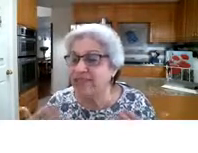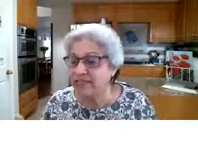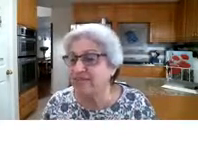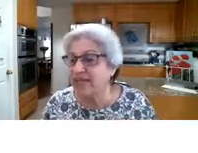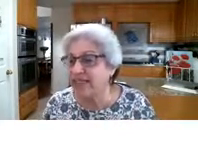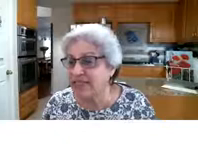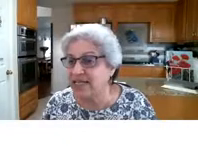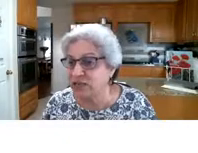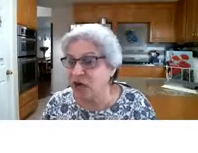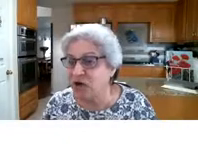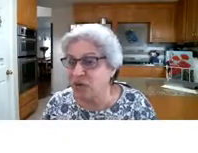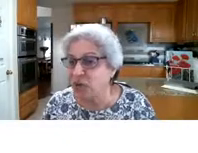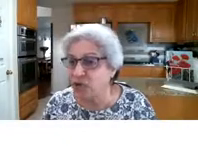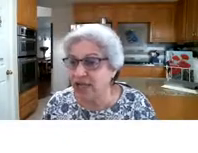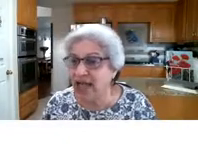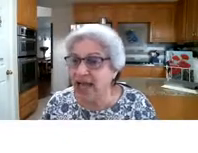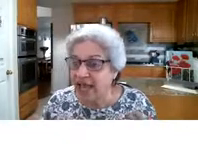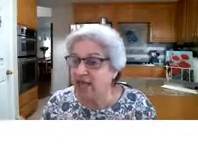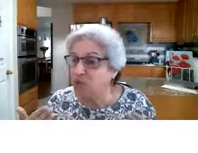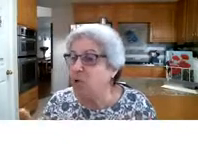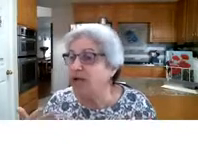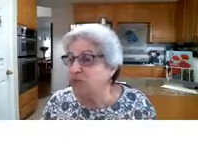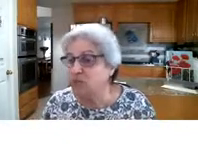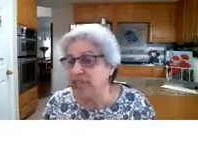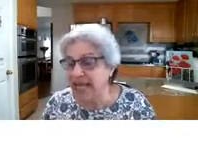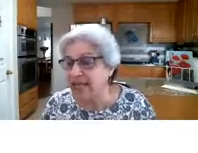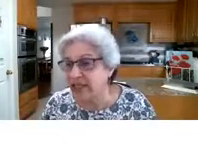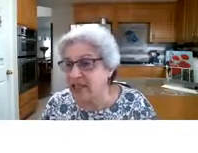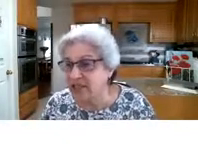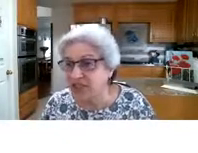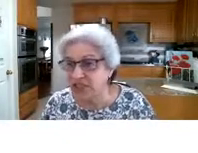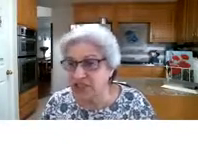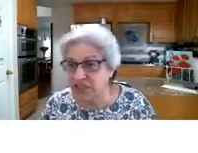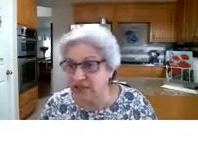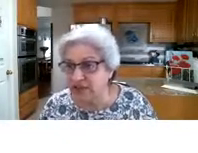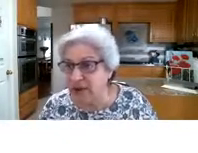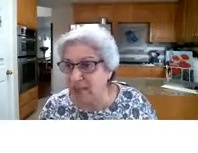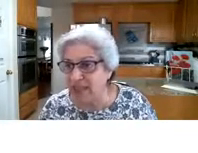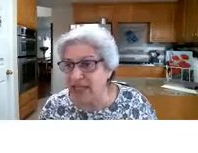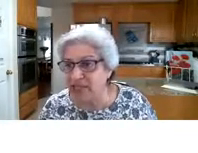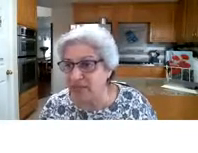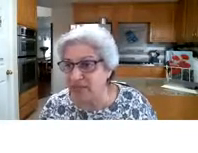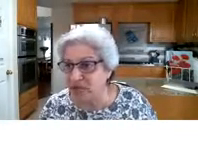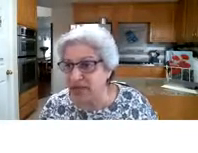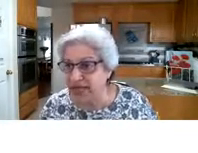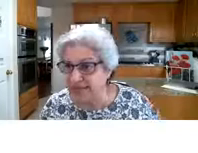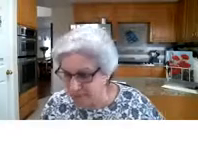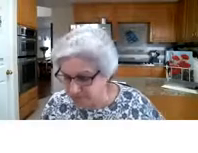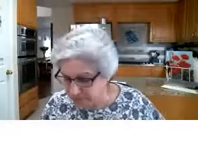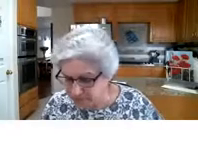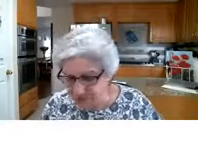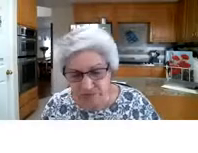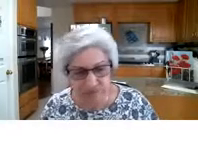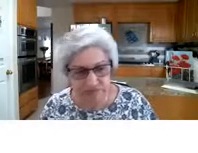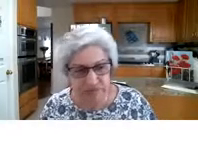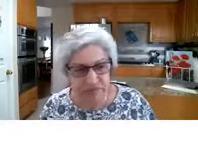how these vaccines are going to work and what it will take to achieve population immunity.